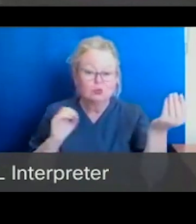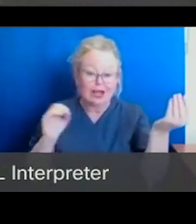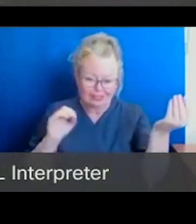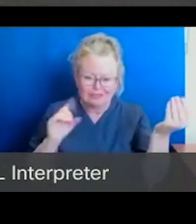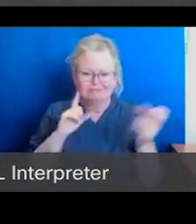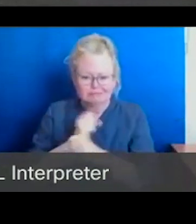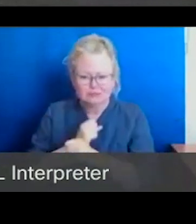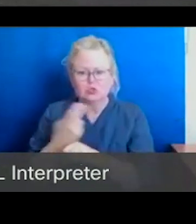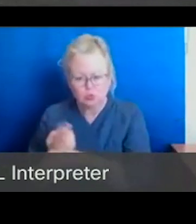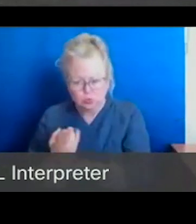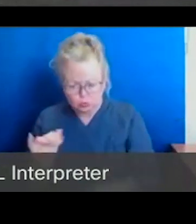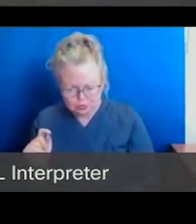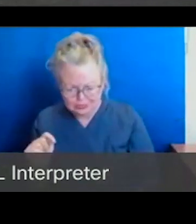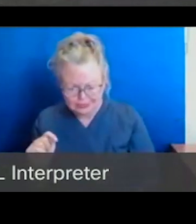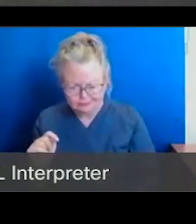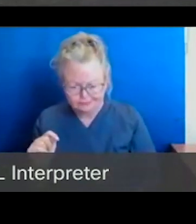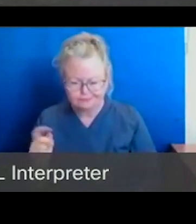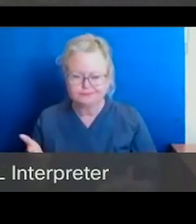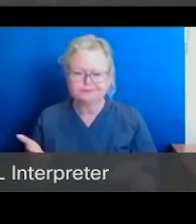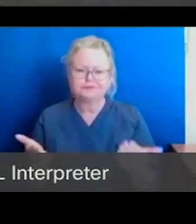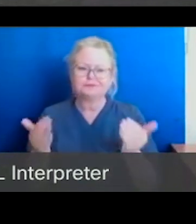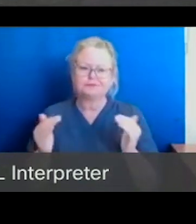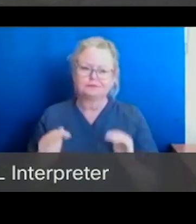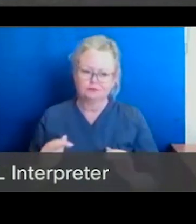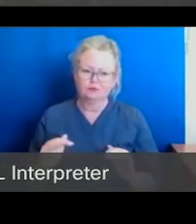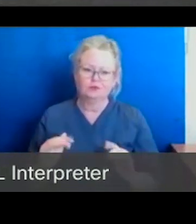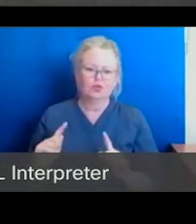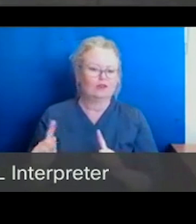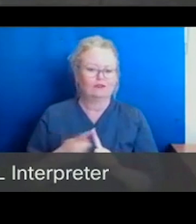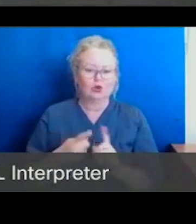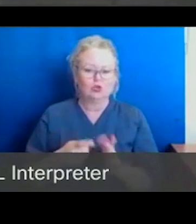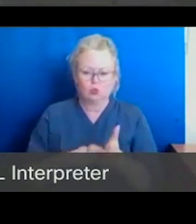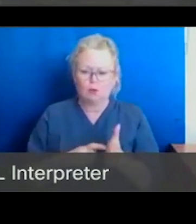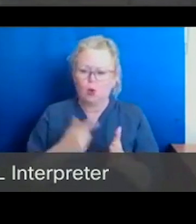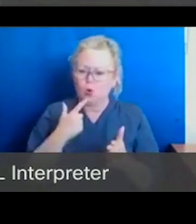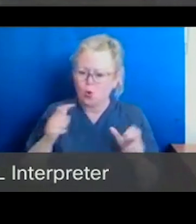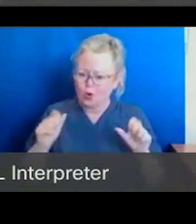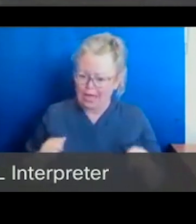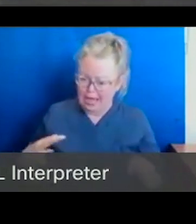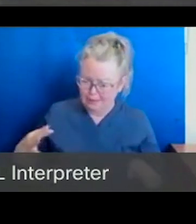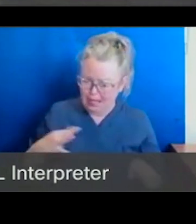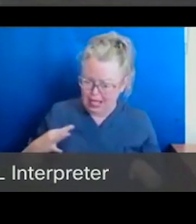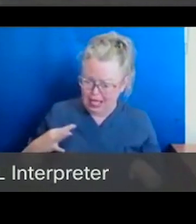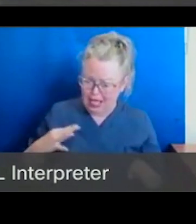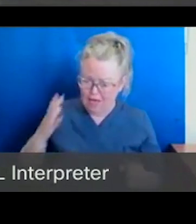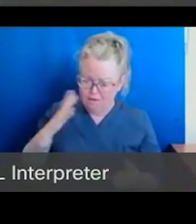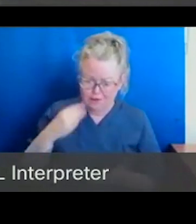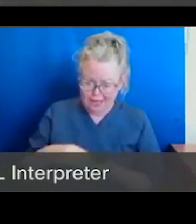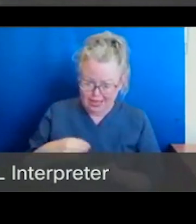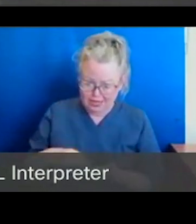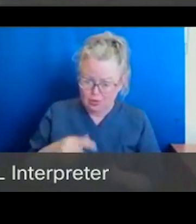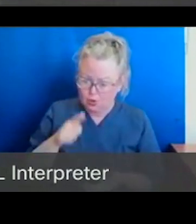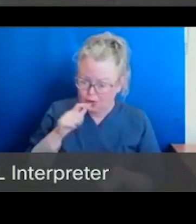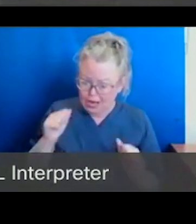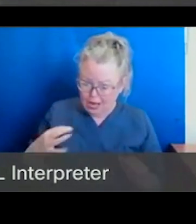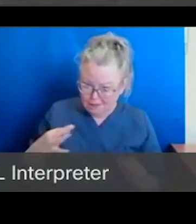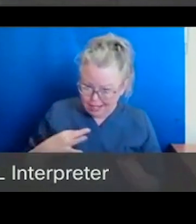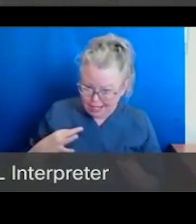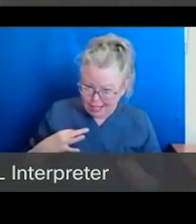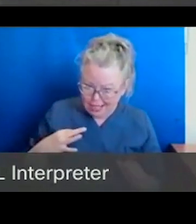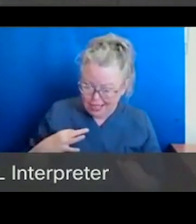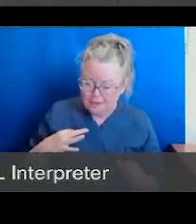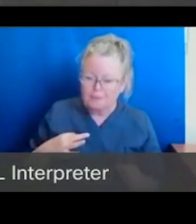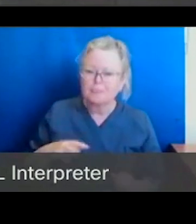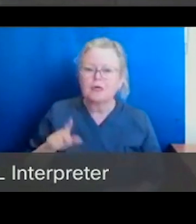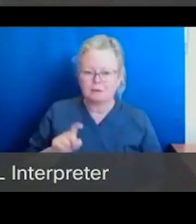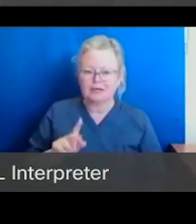Let's start with our first general requirement. Who is eligible to be an applicant? Well, you must be the primary